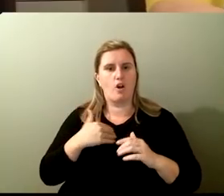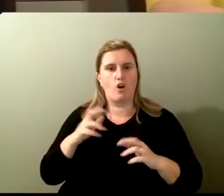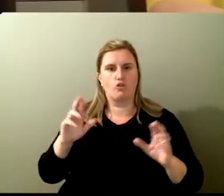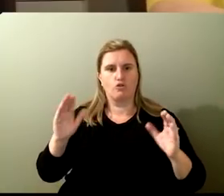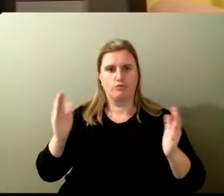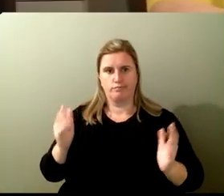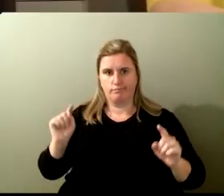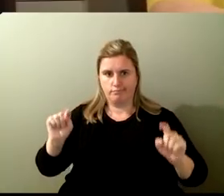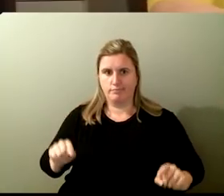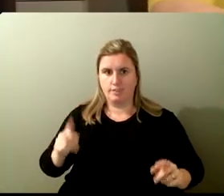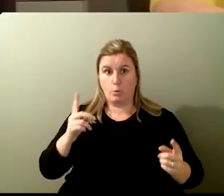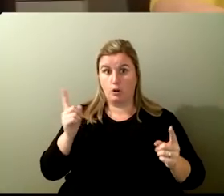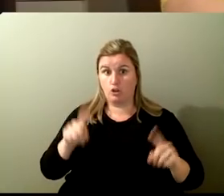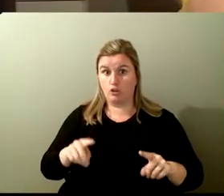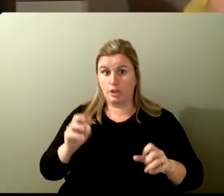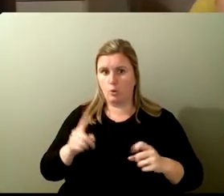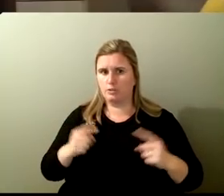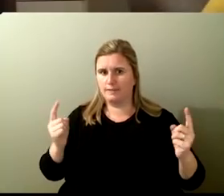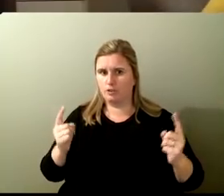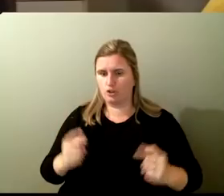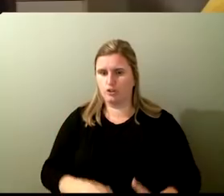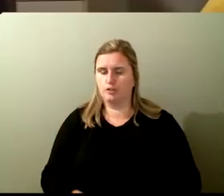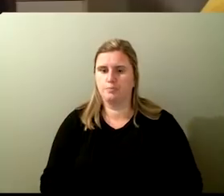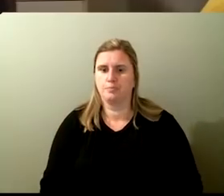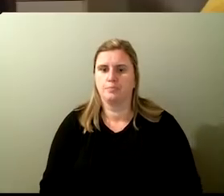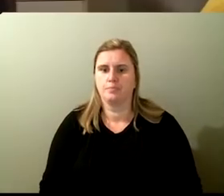where we agree and where we differ.